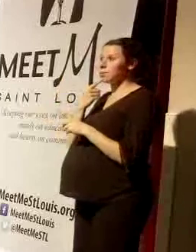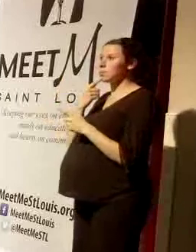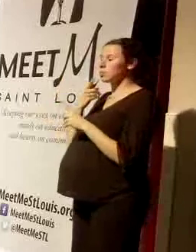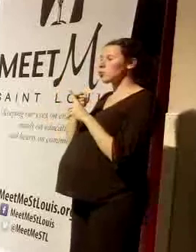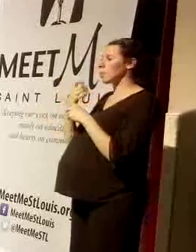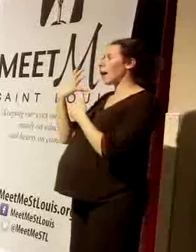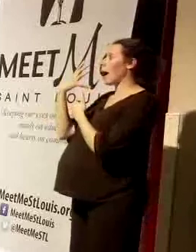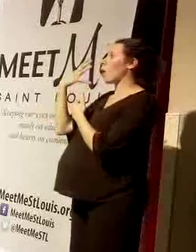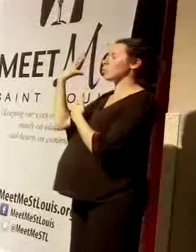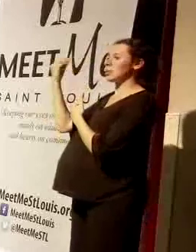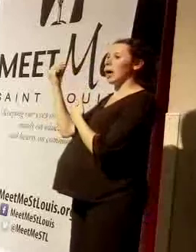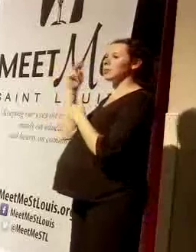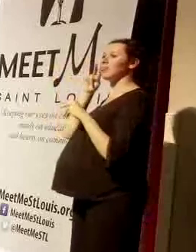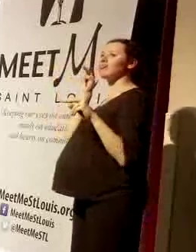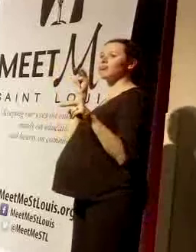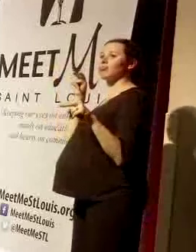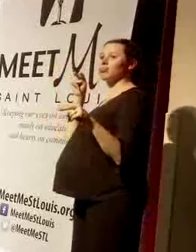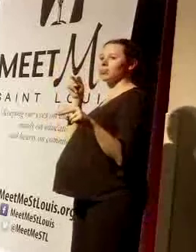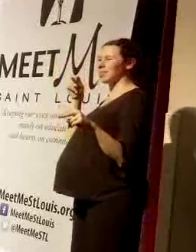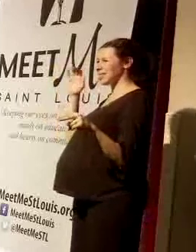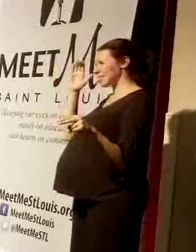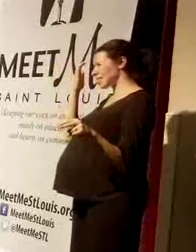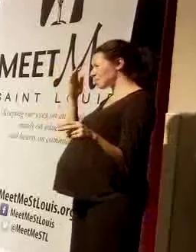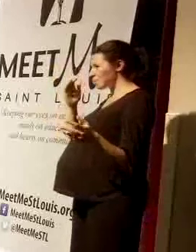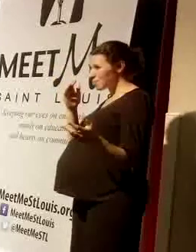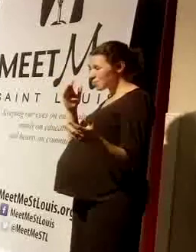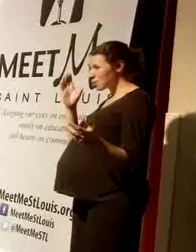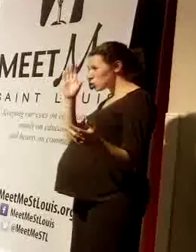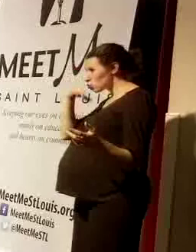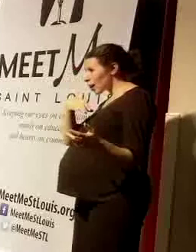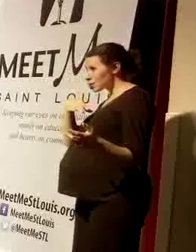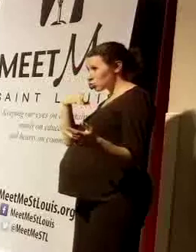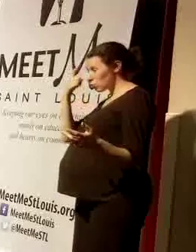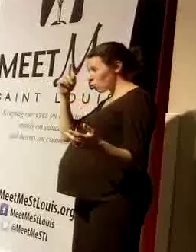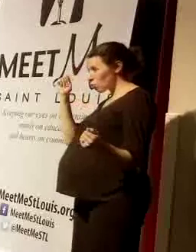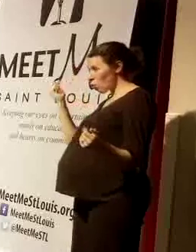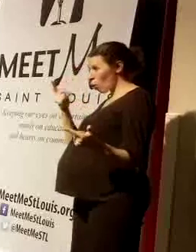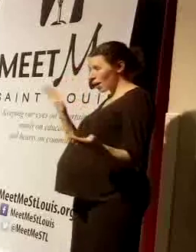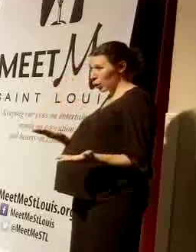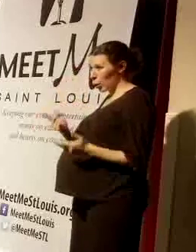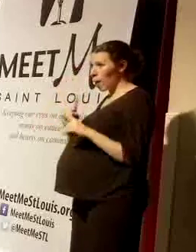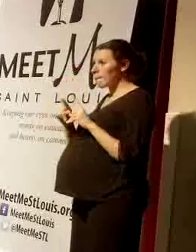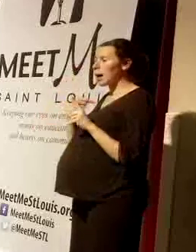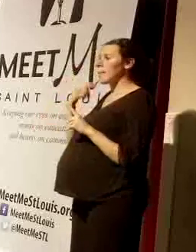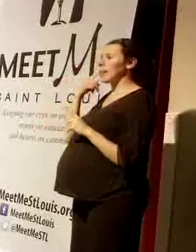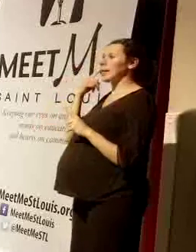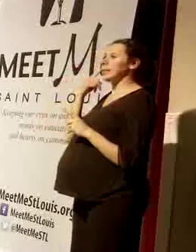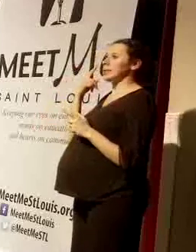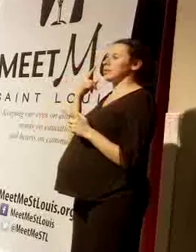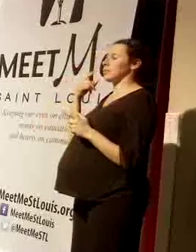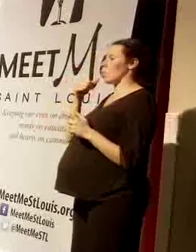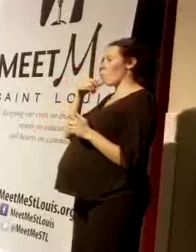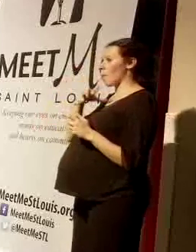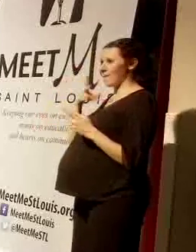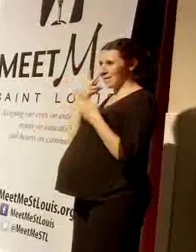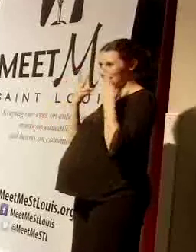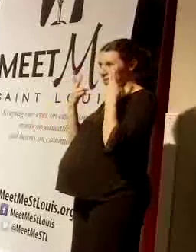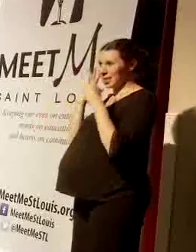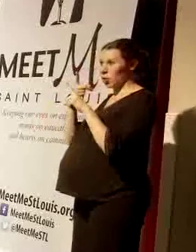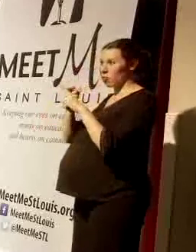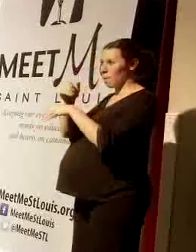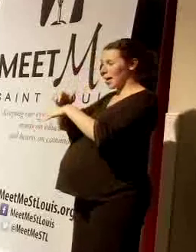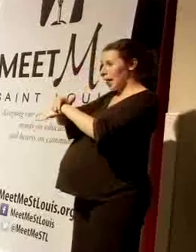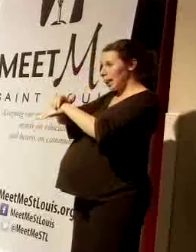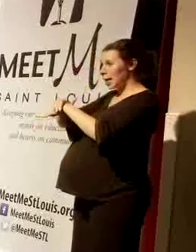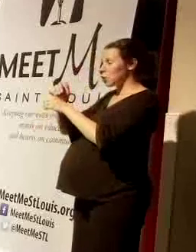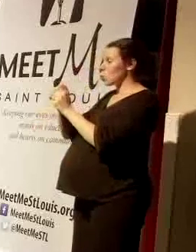an outsider. It might even seem a little unusual to all of you here, but I'm thinking of the woman visiting from England who,